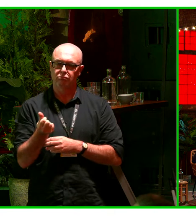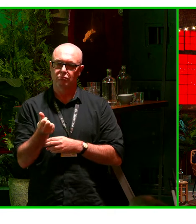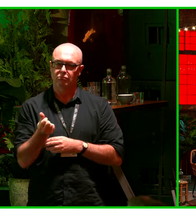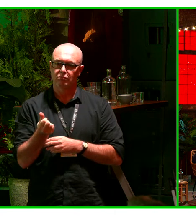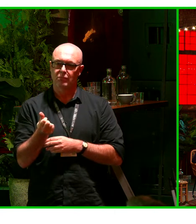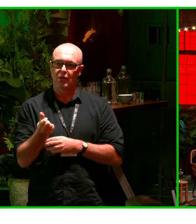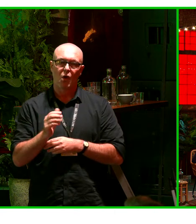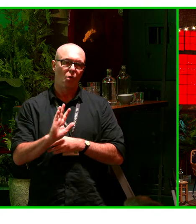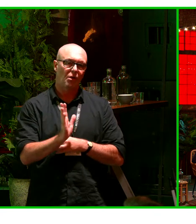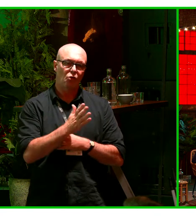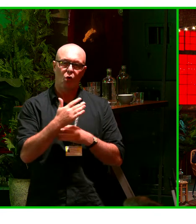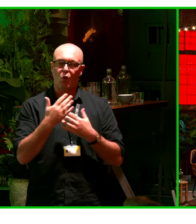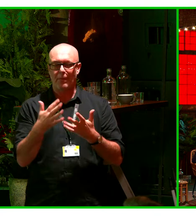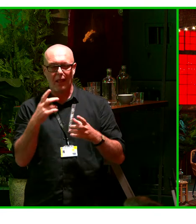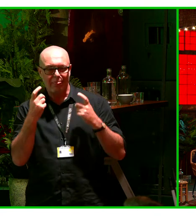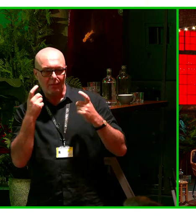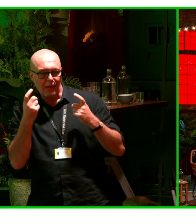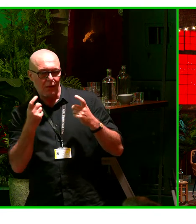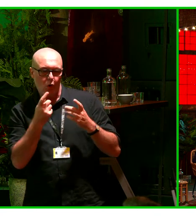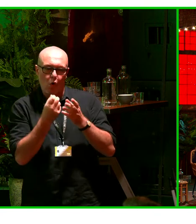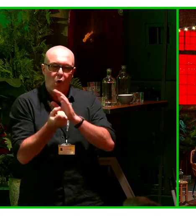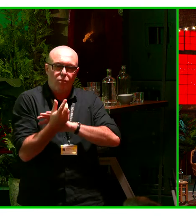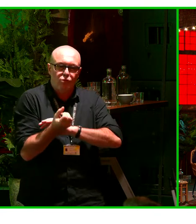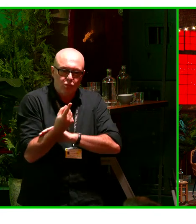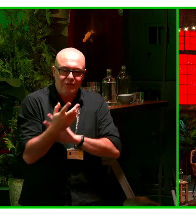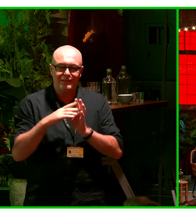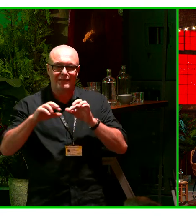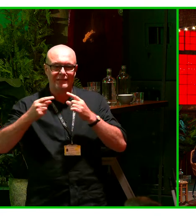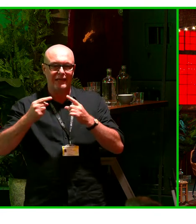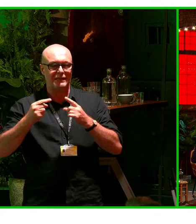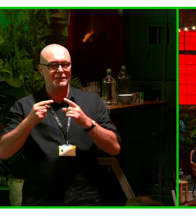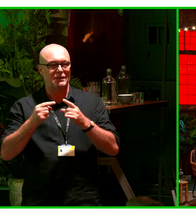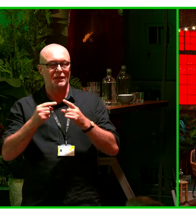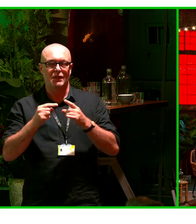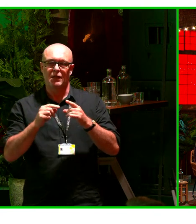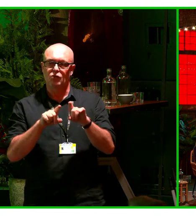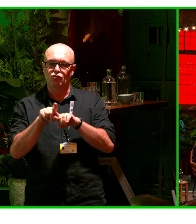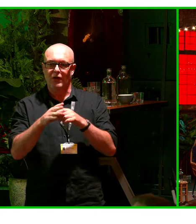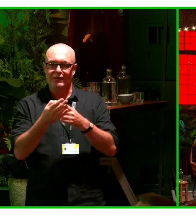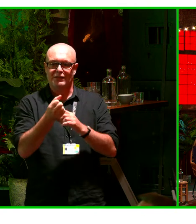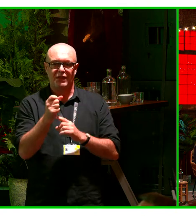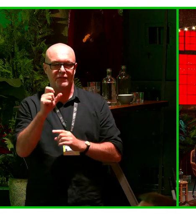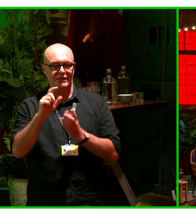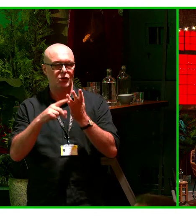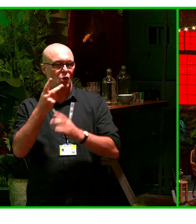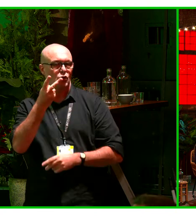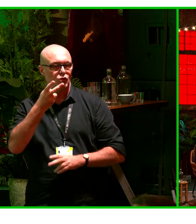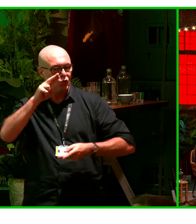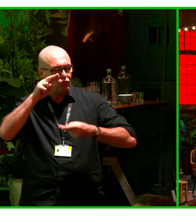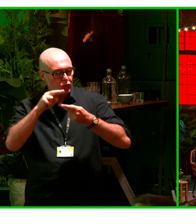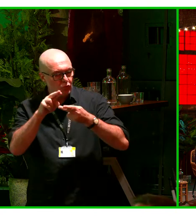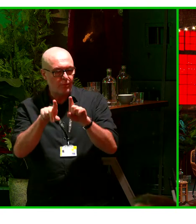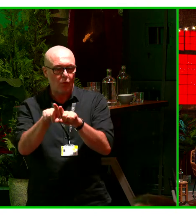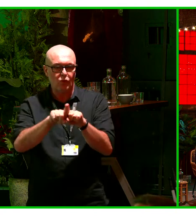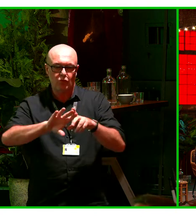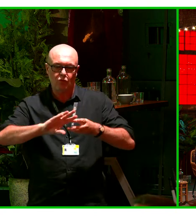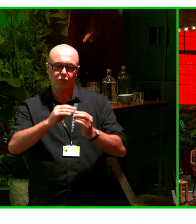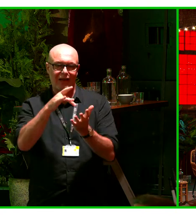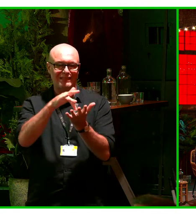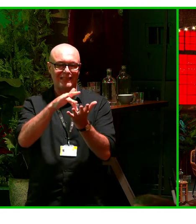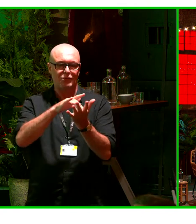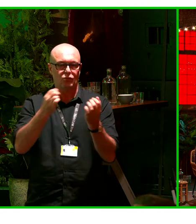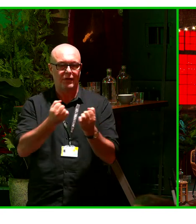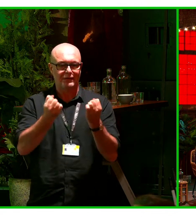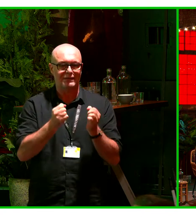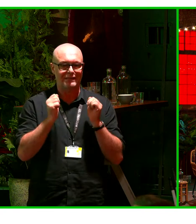the opportunities and challenges we face as we decarbonise and decentralise our energy system. And the